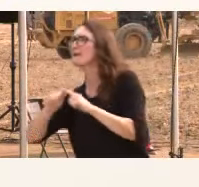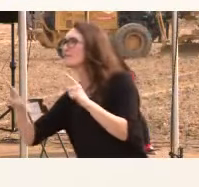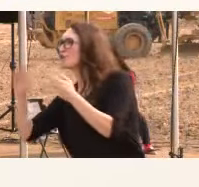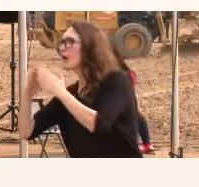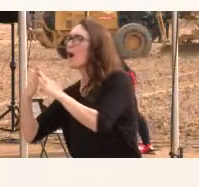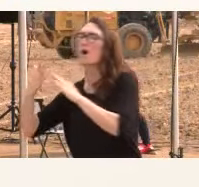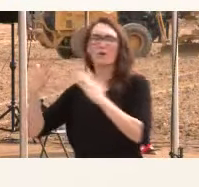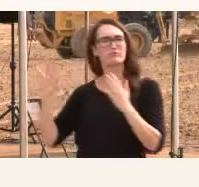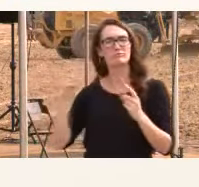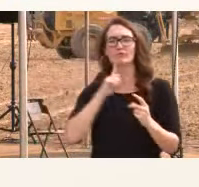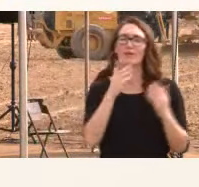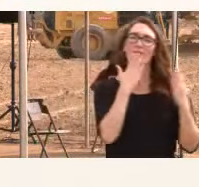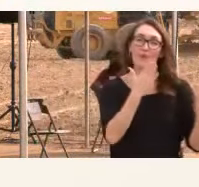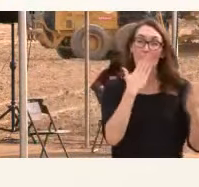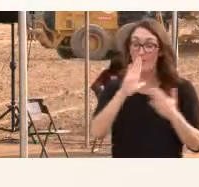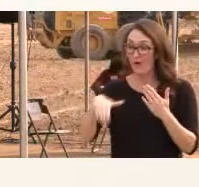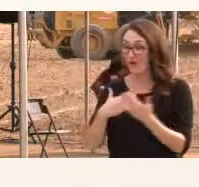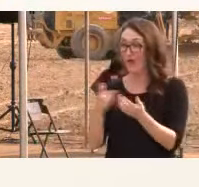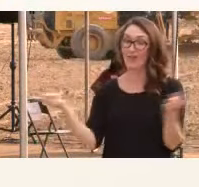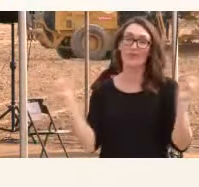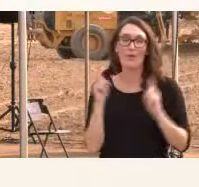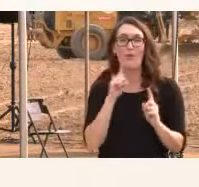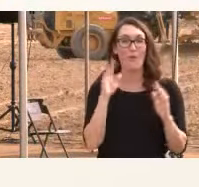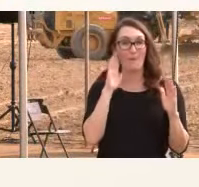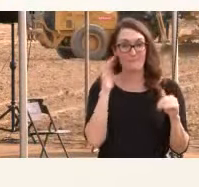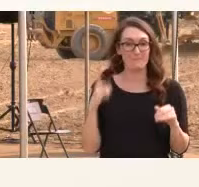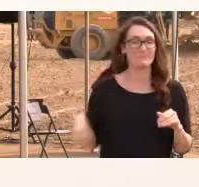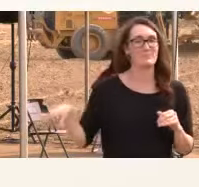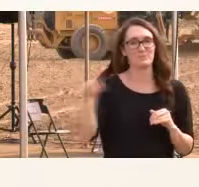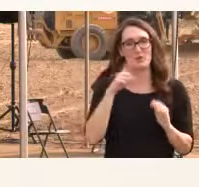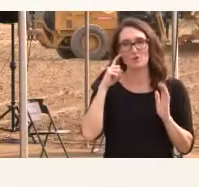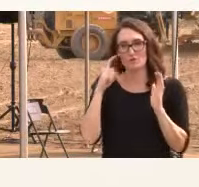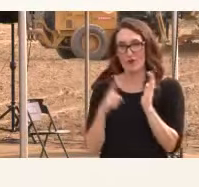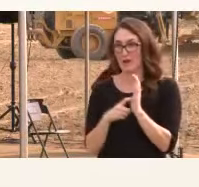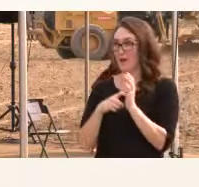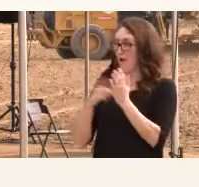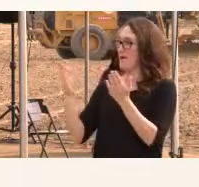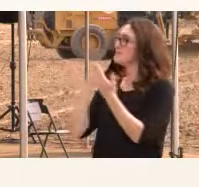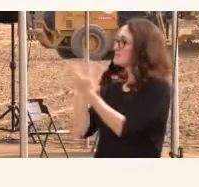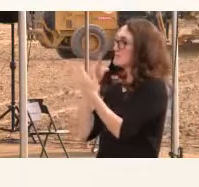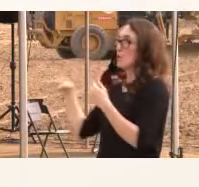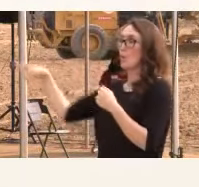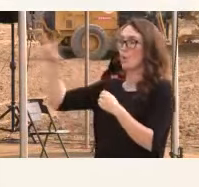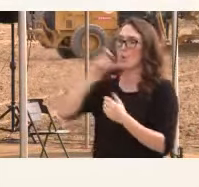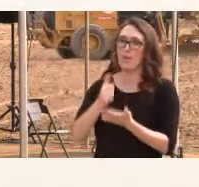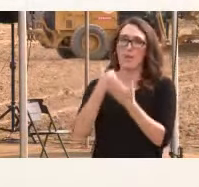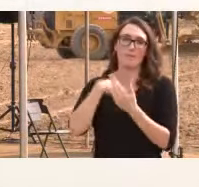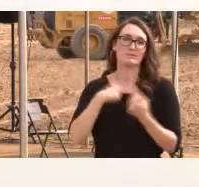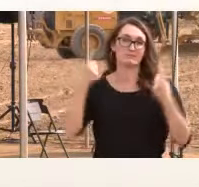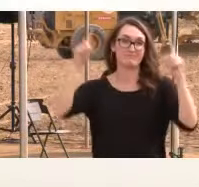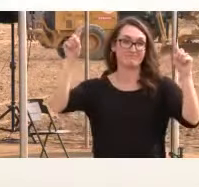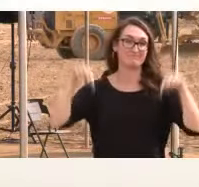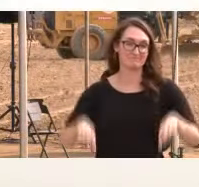themselves. Thank you all, and I hope we recognize all those who got us here.